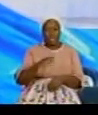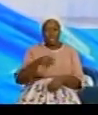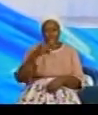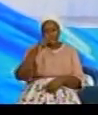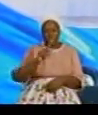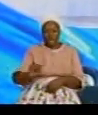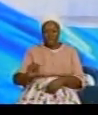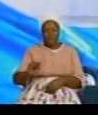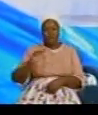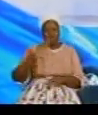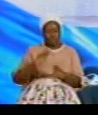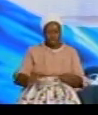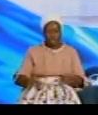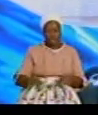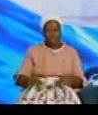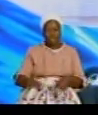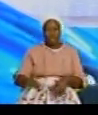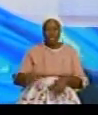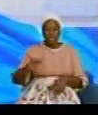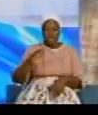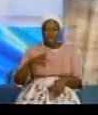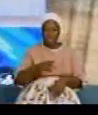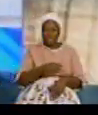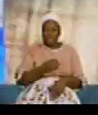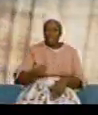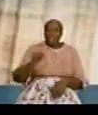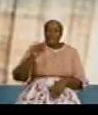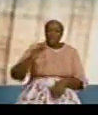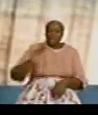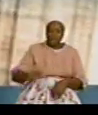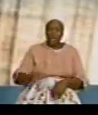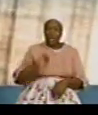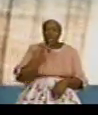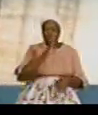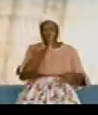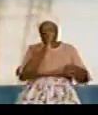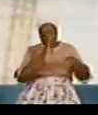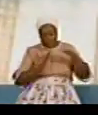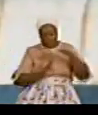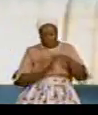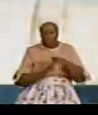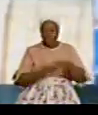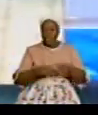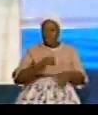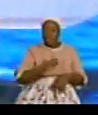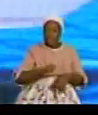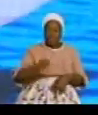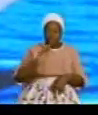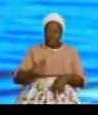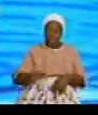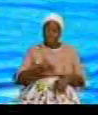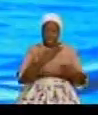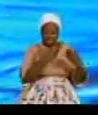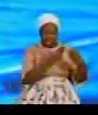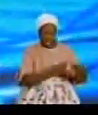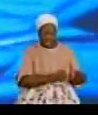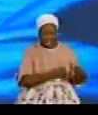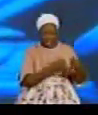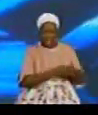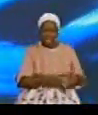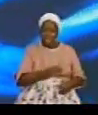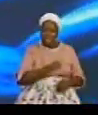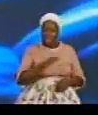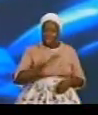a little child humble, a little child tender, a little child willing